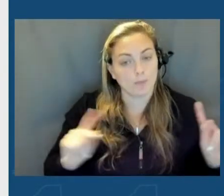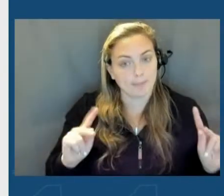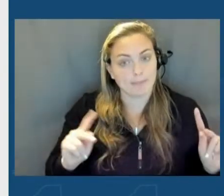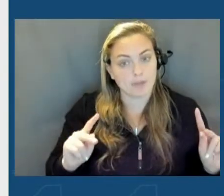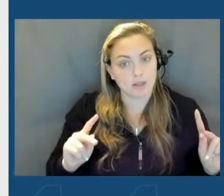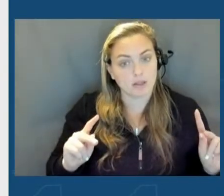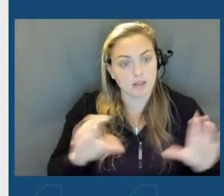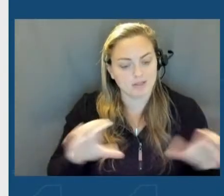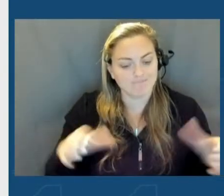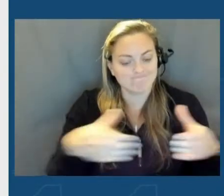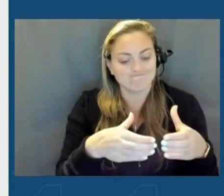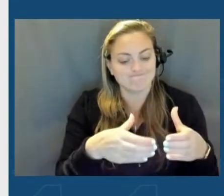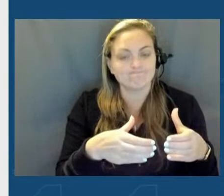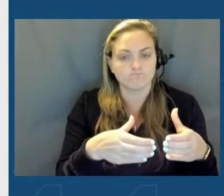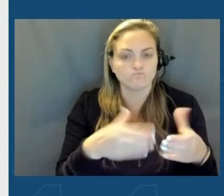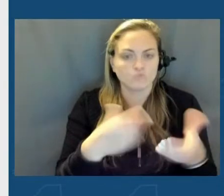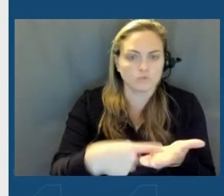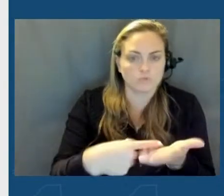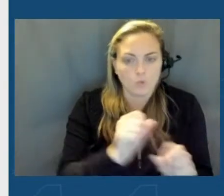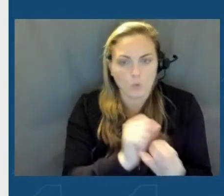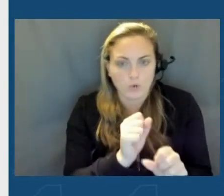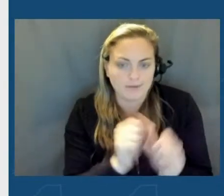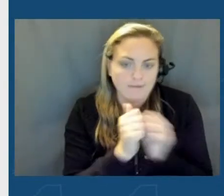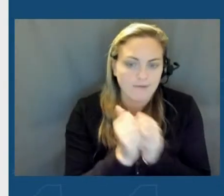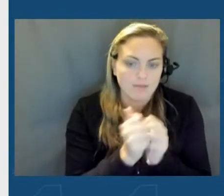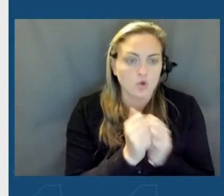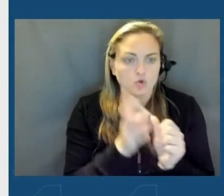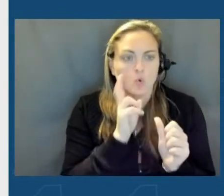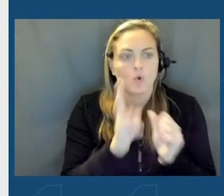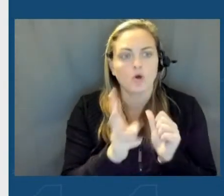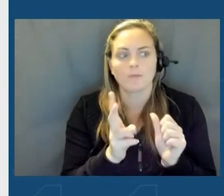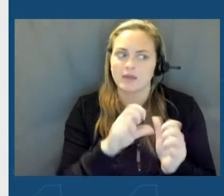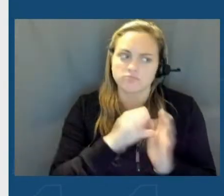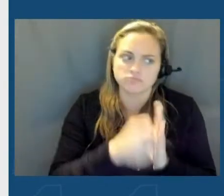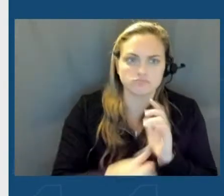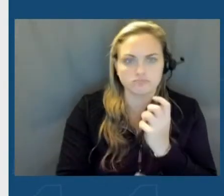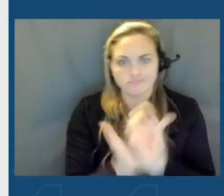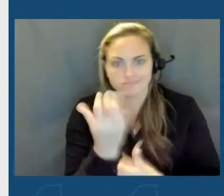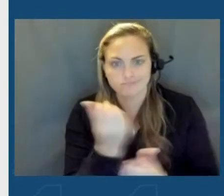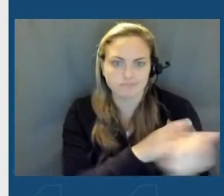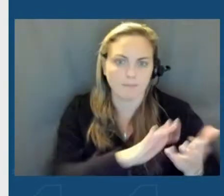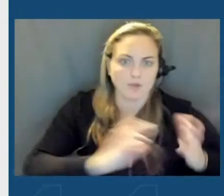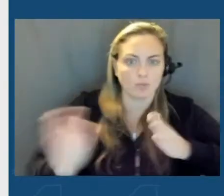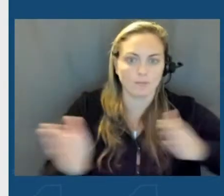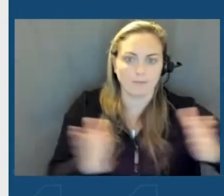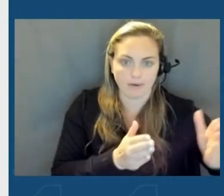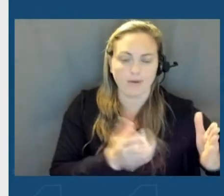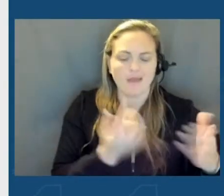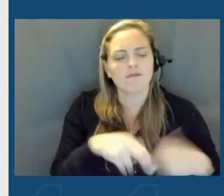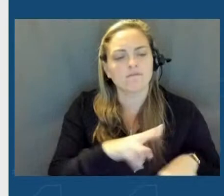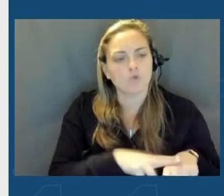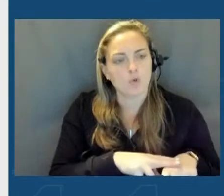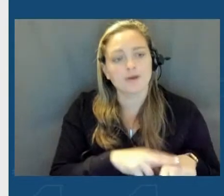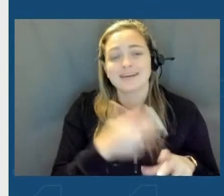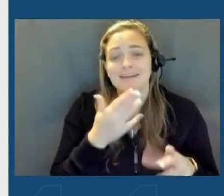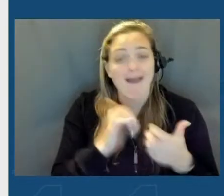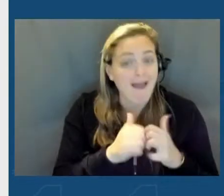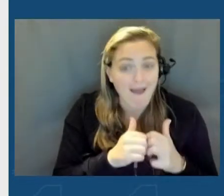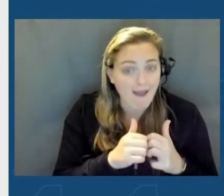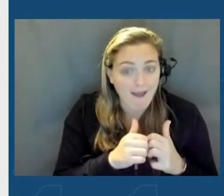congregate settings working together in offices. So we're going to be vigilant, we're going to remain prepared, and of course, the best way to do